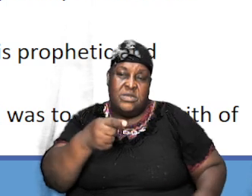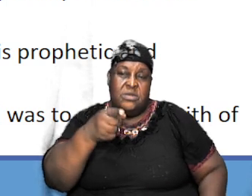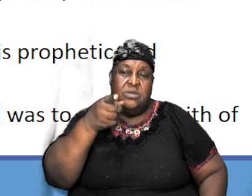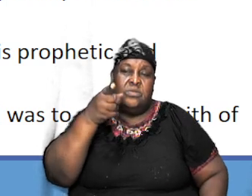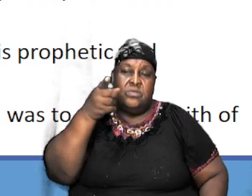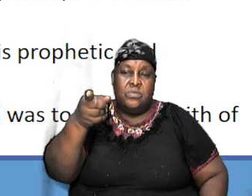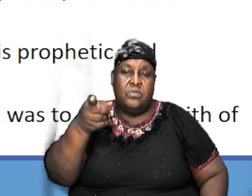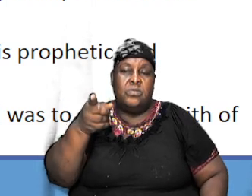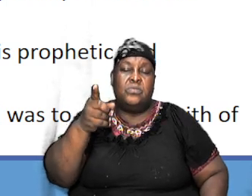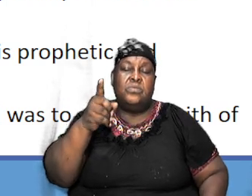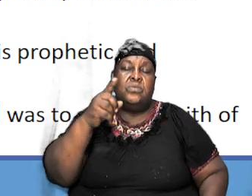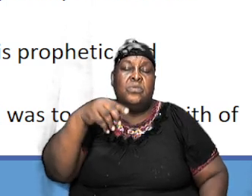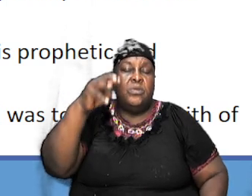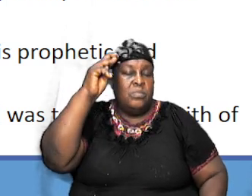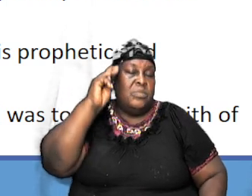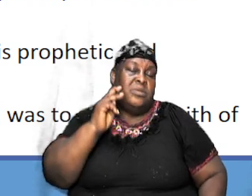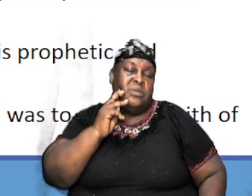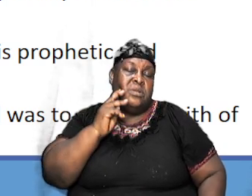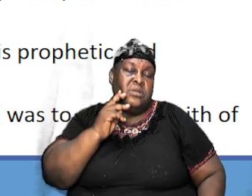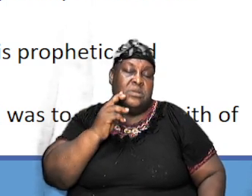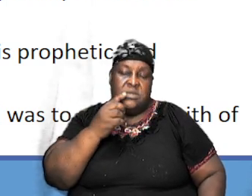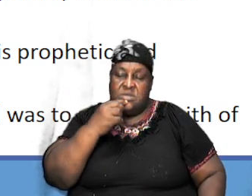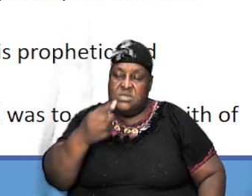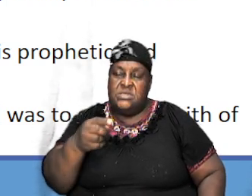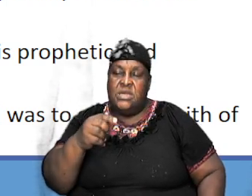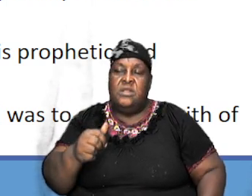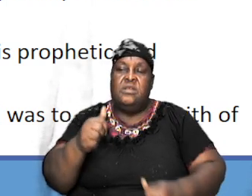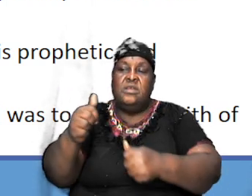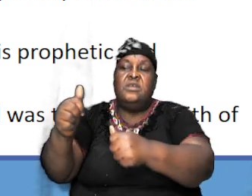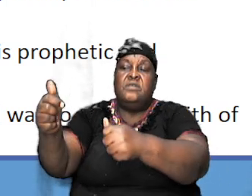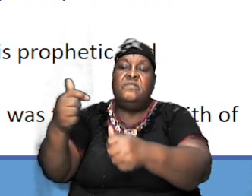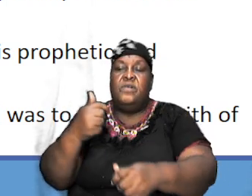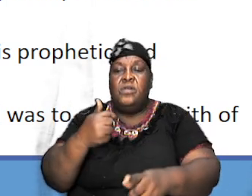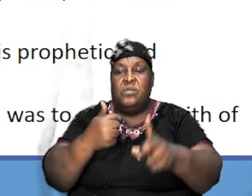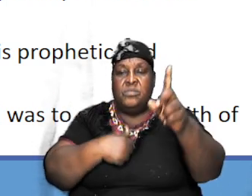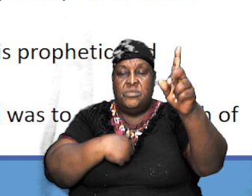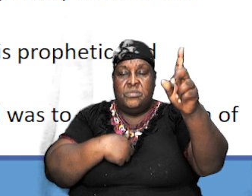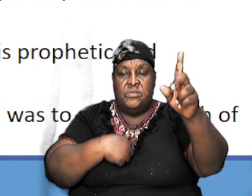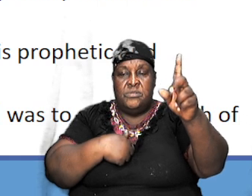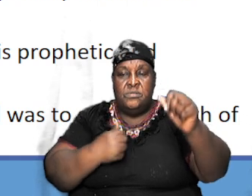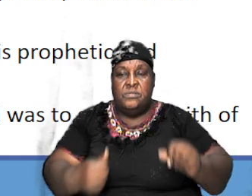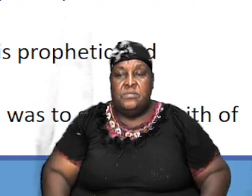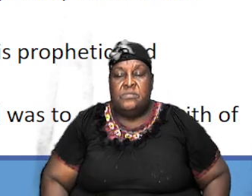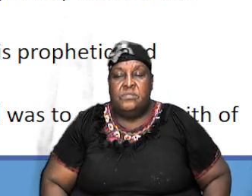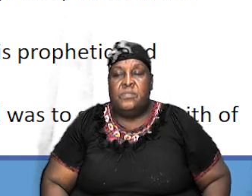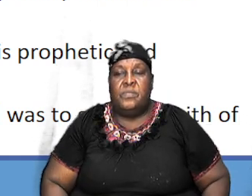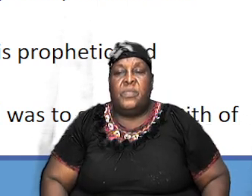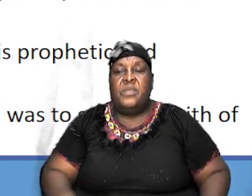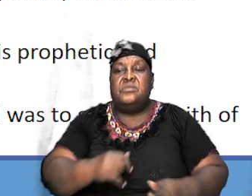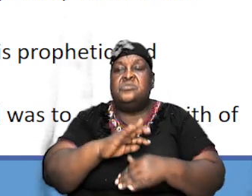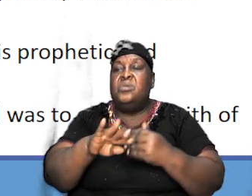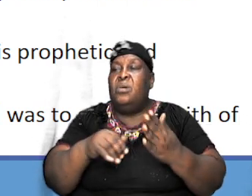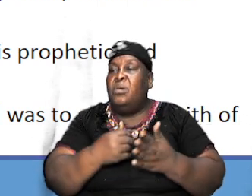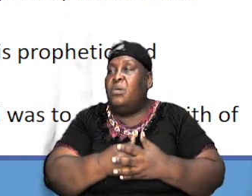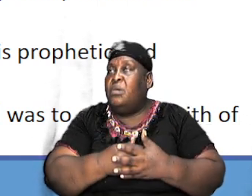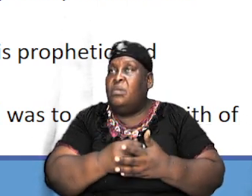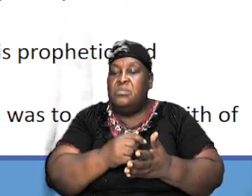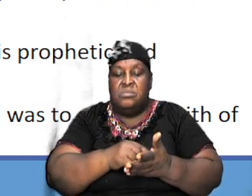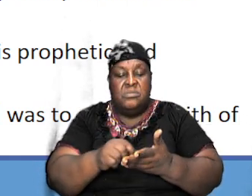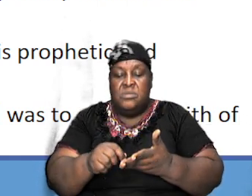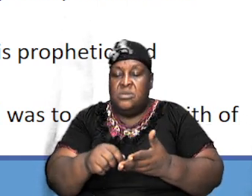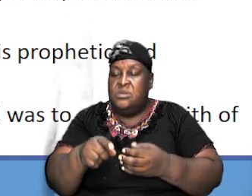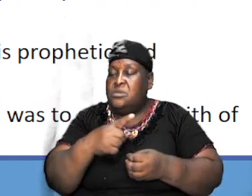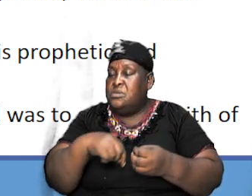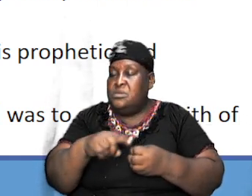went to Matthew and said, follow me. And that is all that is recorded